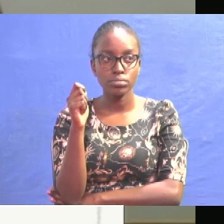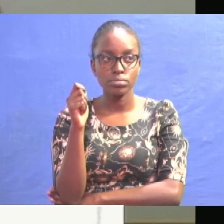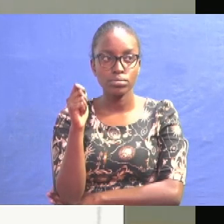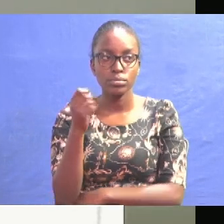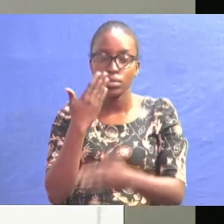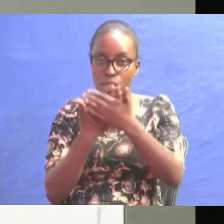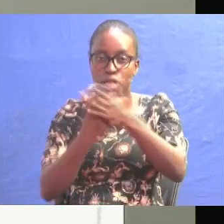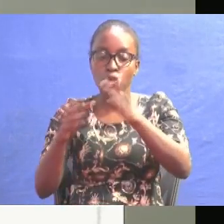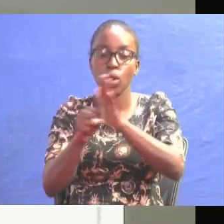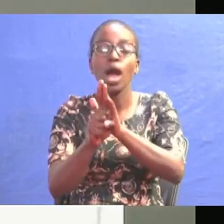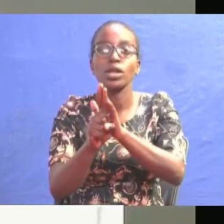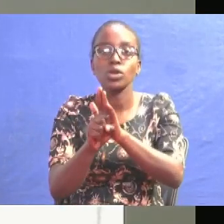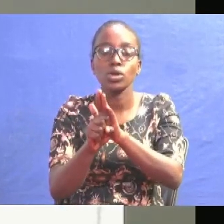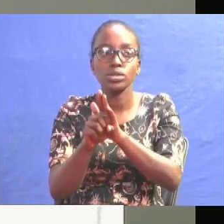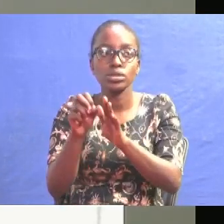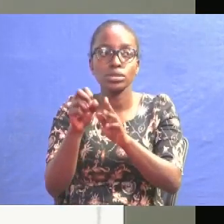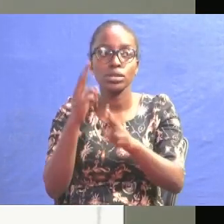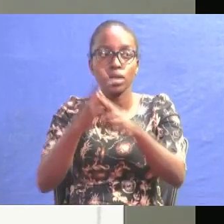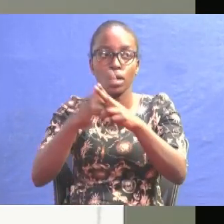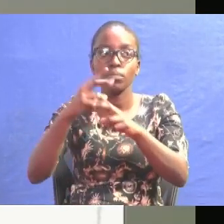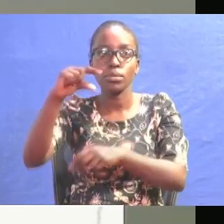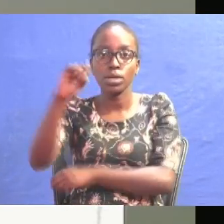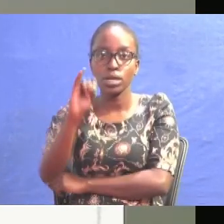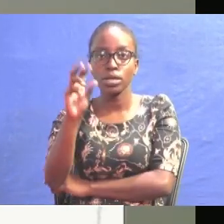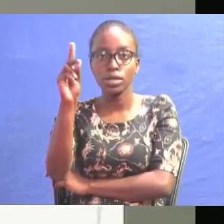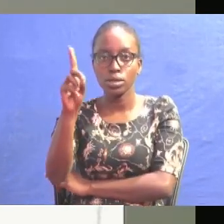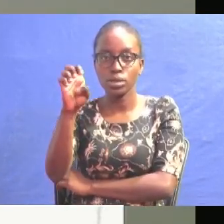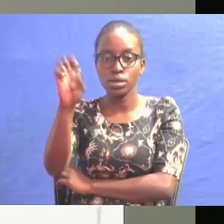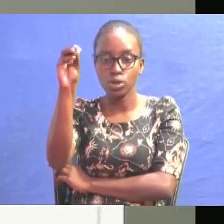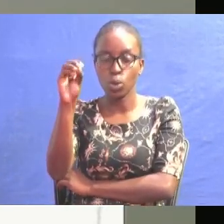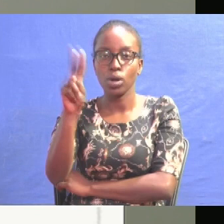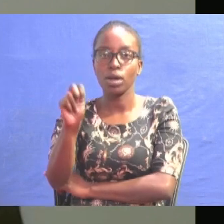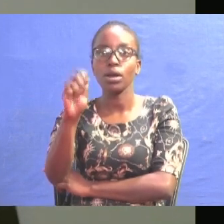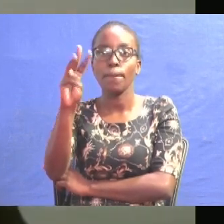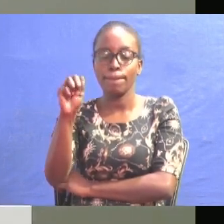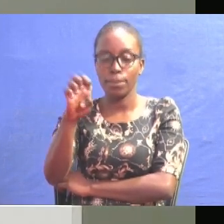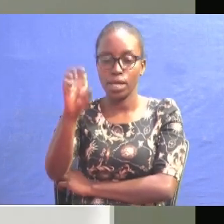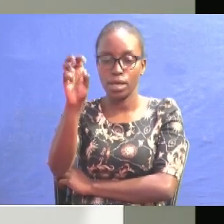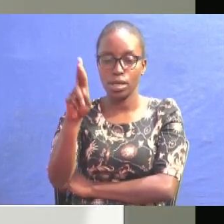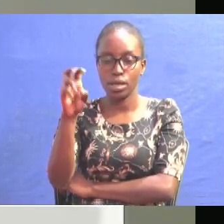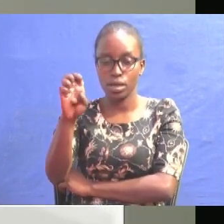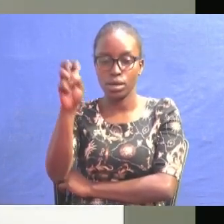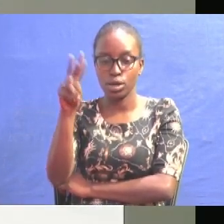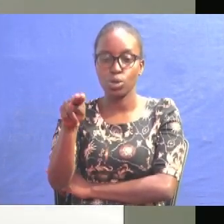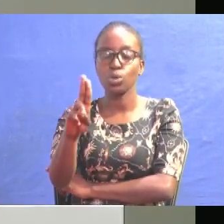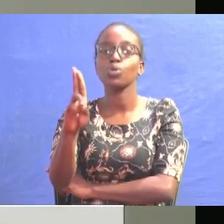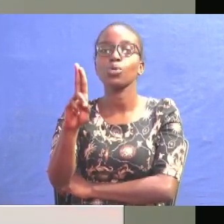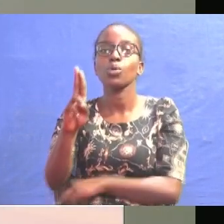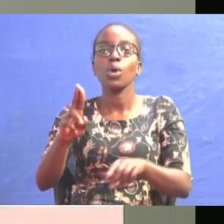Thank you so much. My name is Gideon Mereru, the current chief executive officer